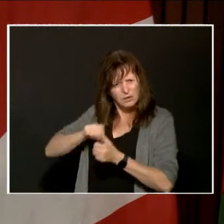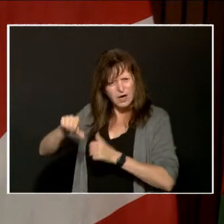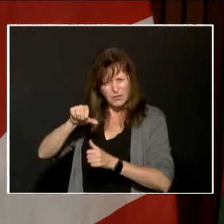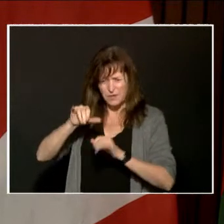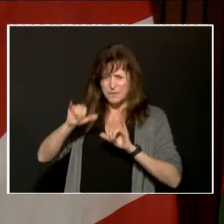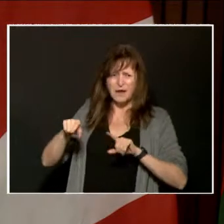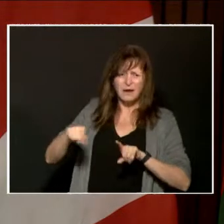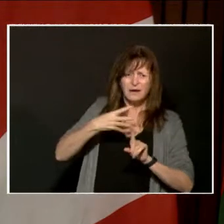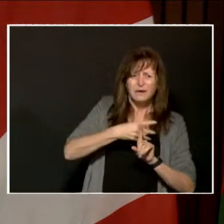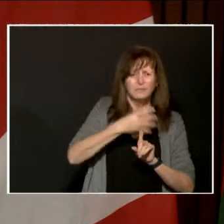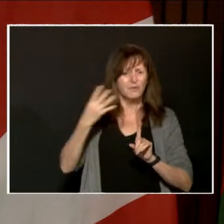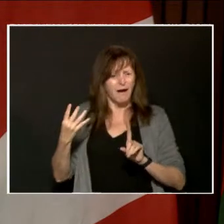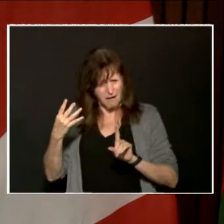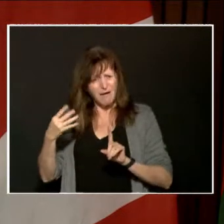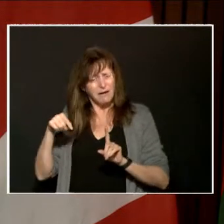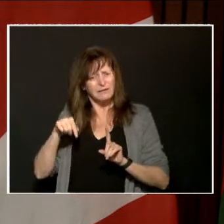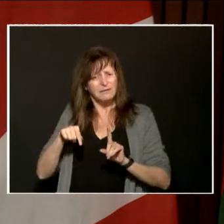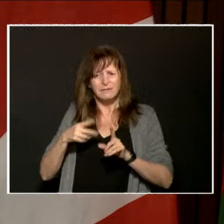that the